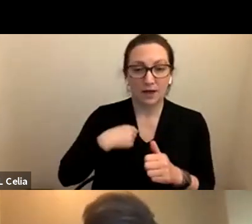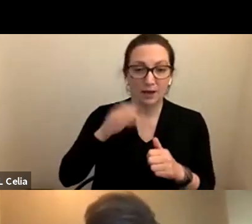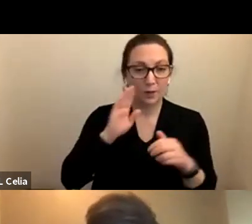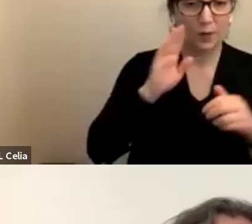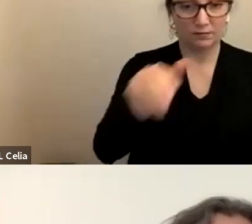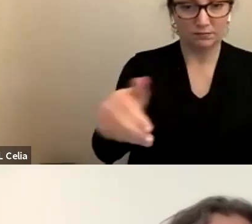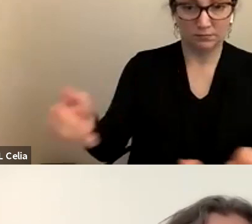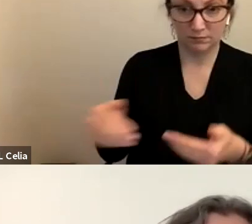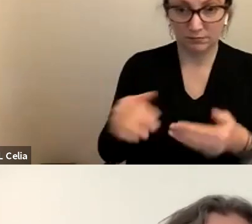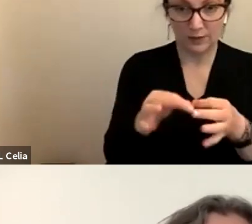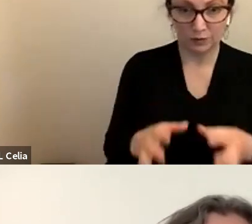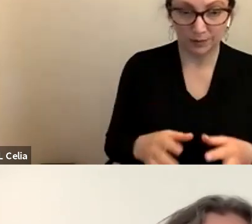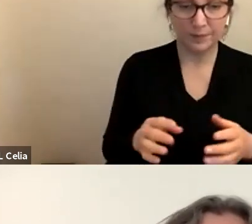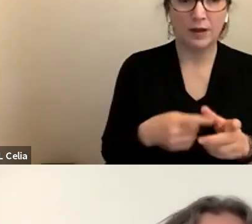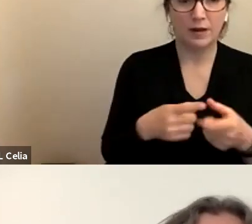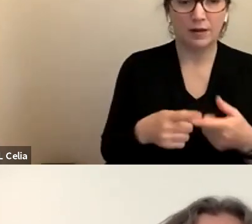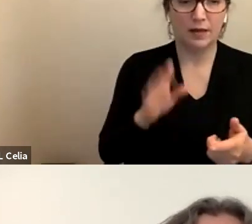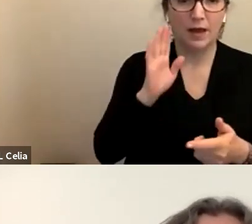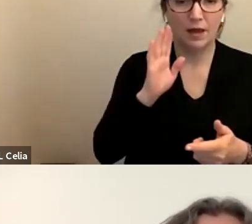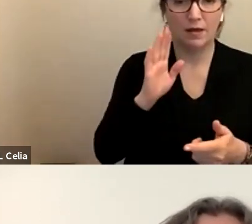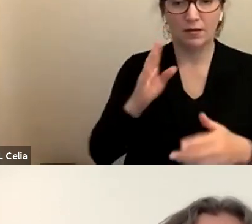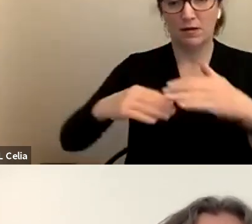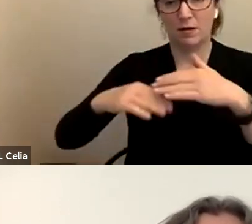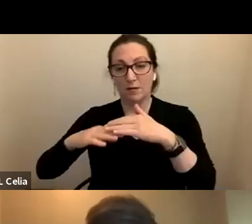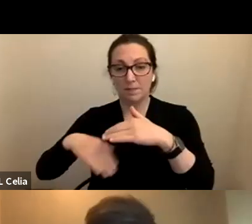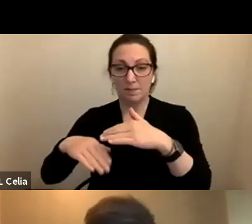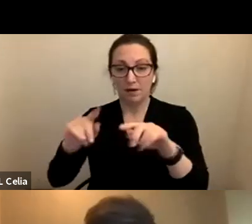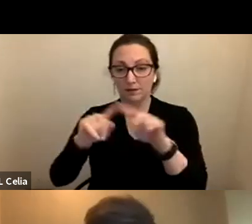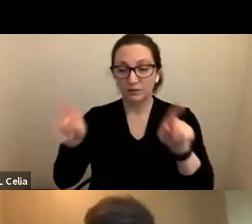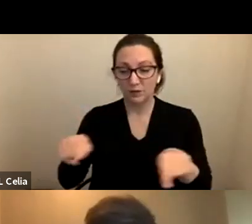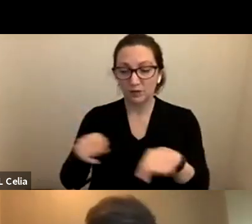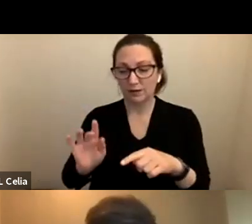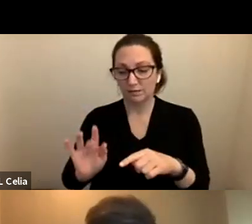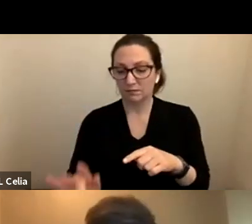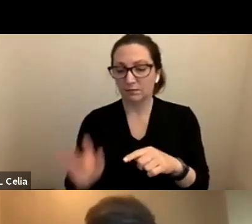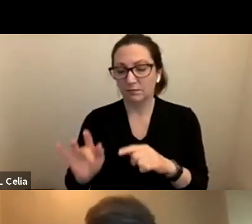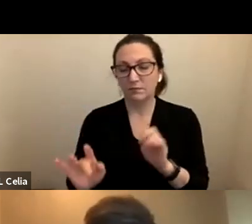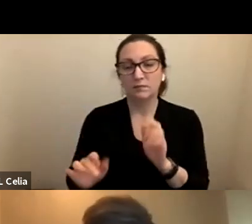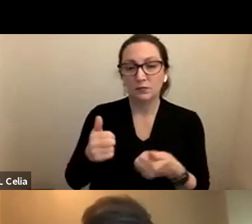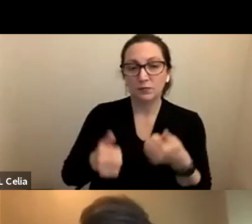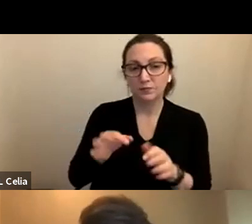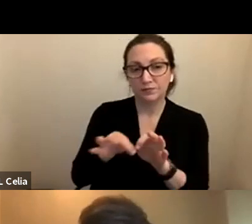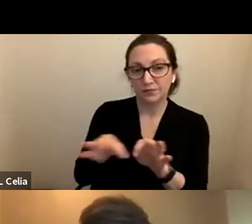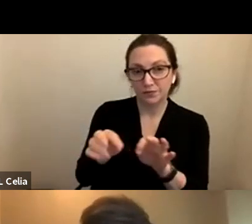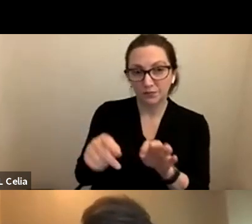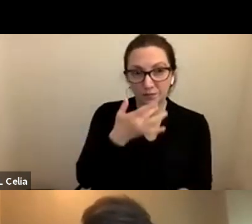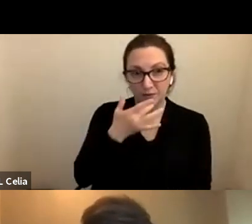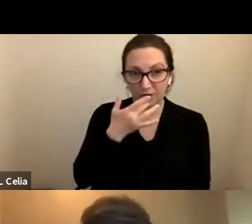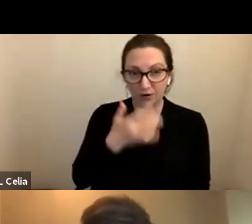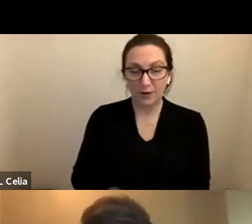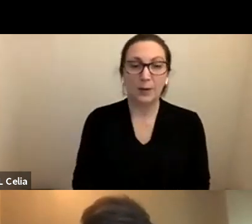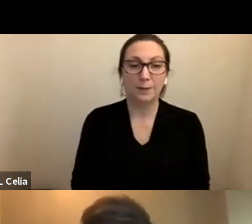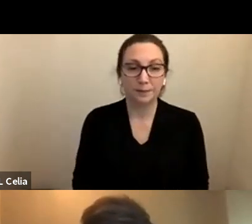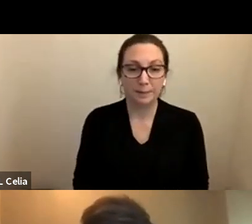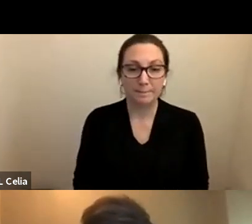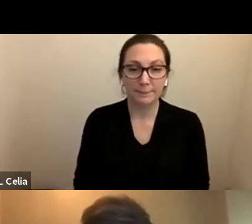interpreters, we will activate the interpretation icon at the bottom of your screen. Click the icon to select